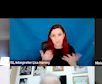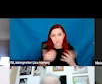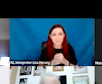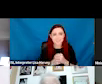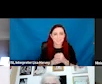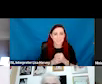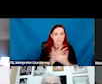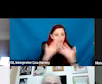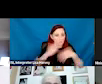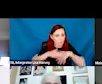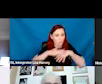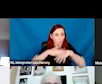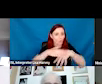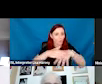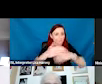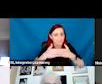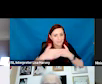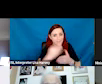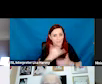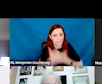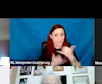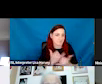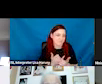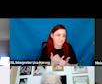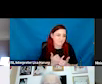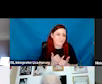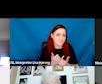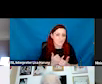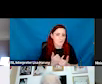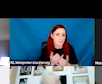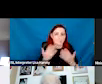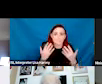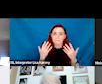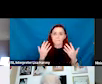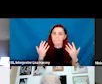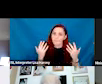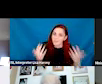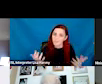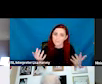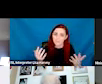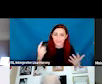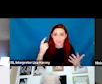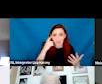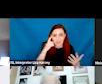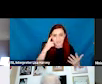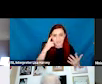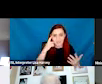Lots more work to do over the next couple of years. So with that, we're also